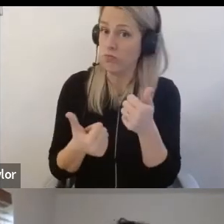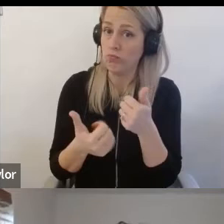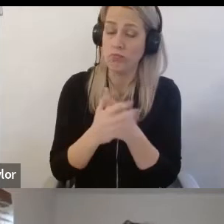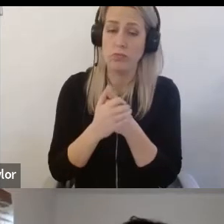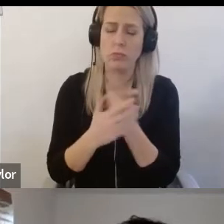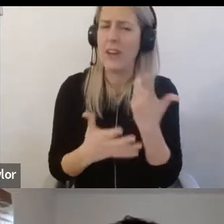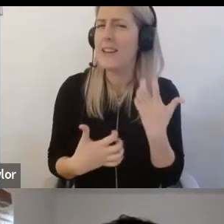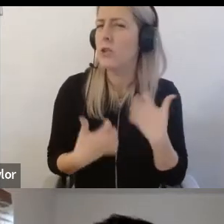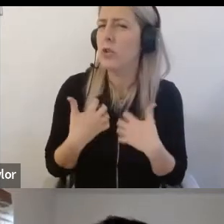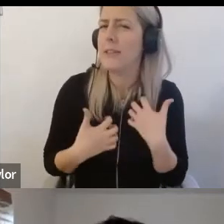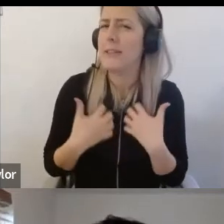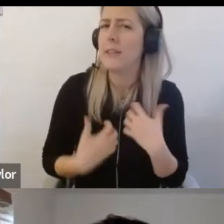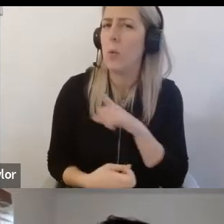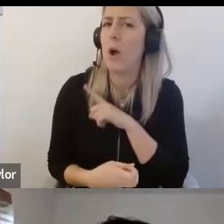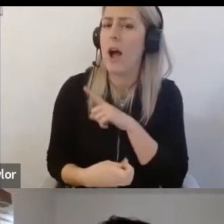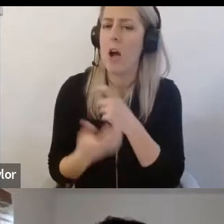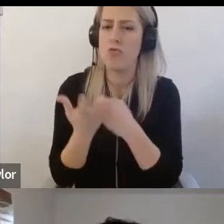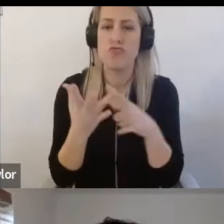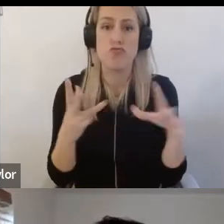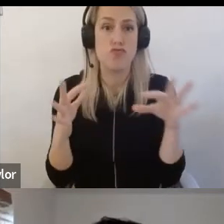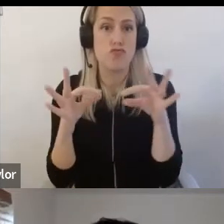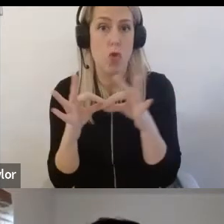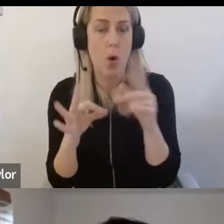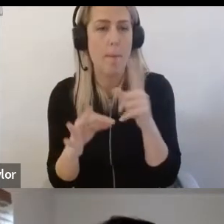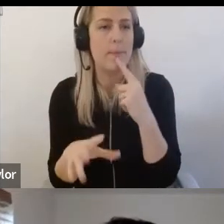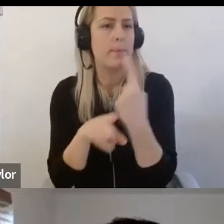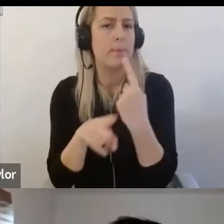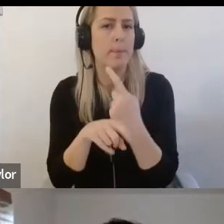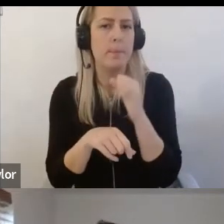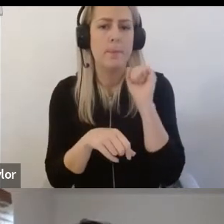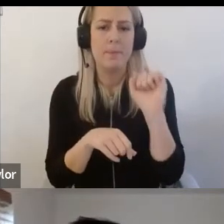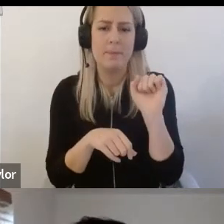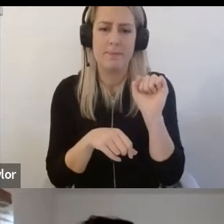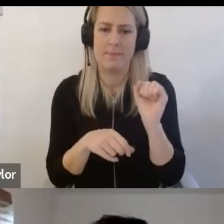Rob mentioned during his opening that really barriers are split into two.